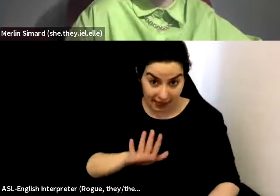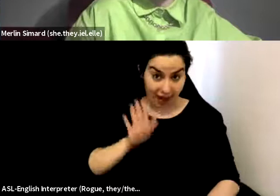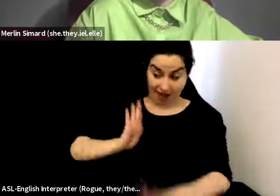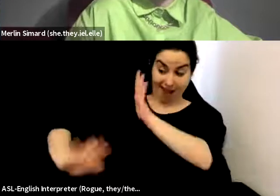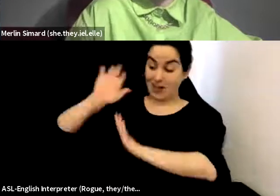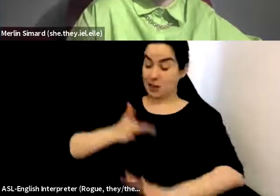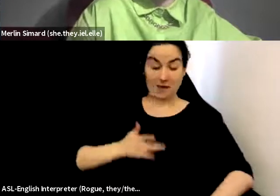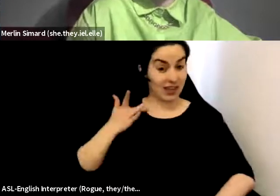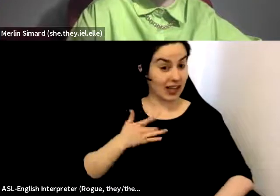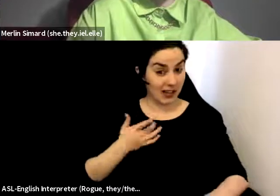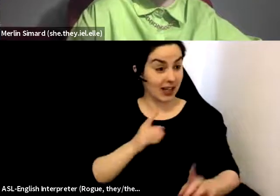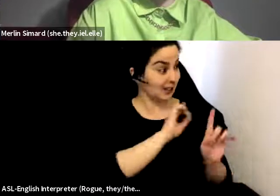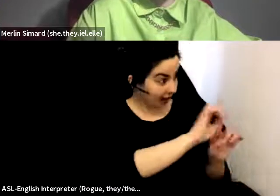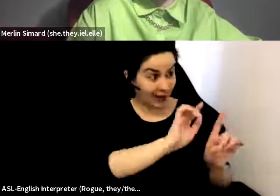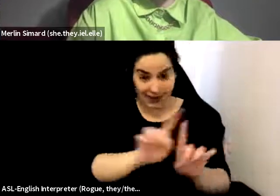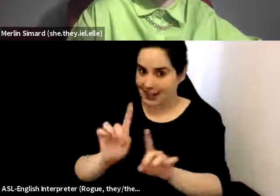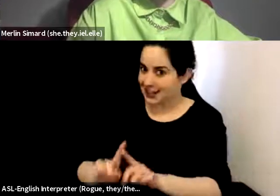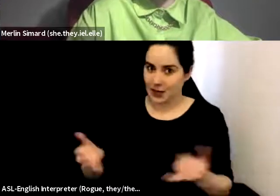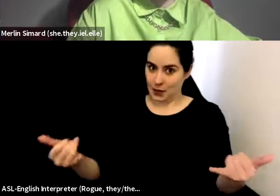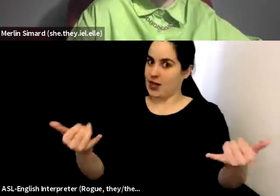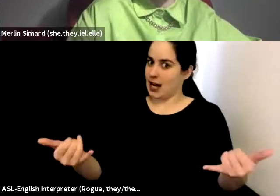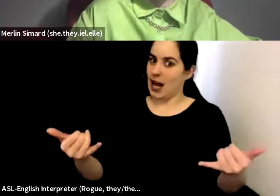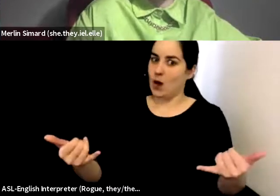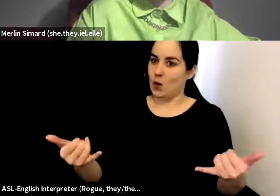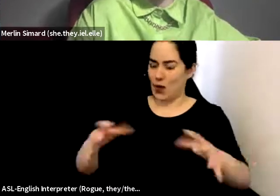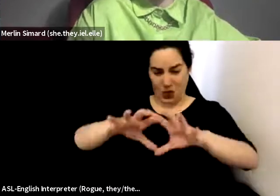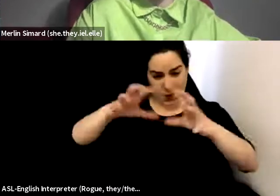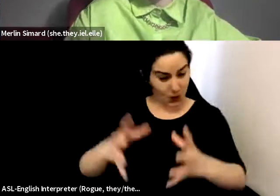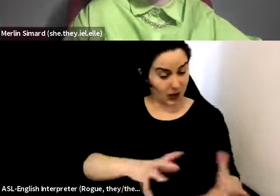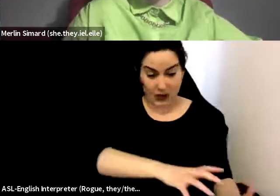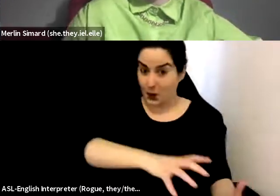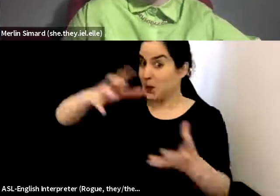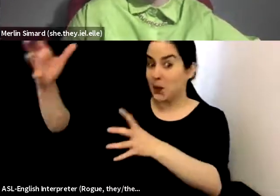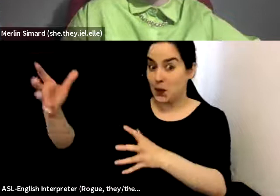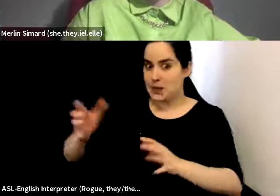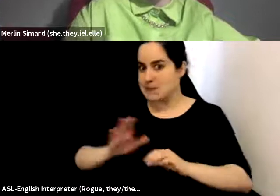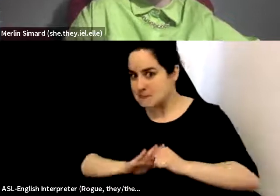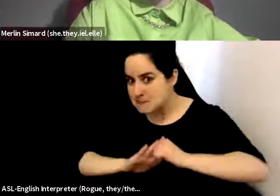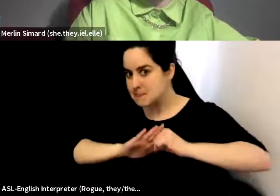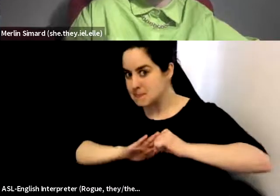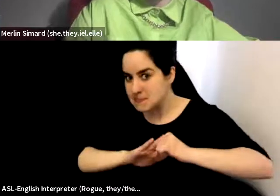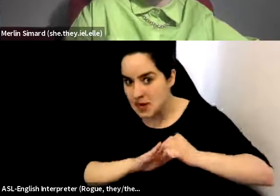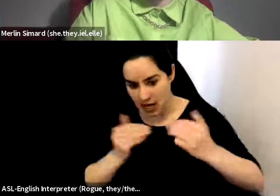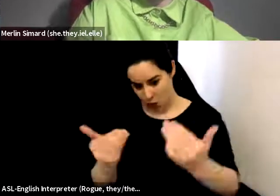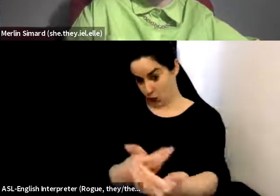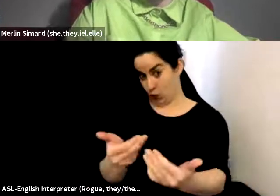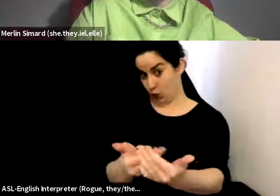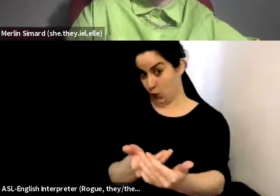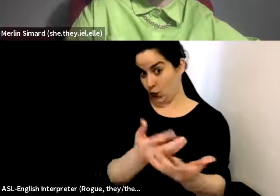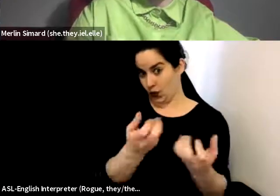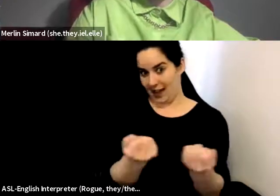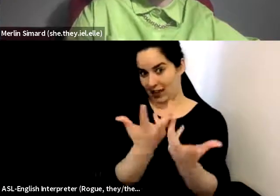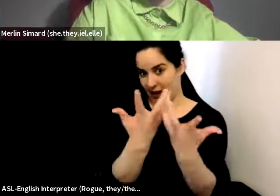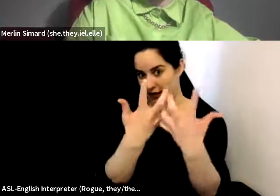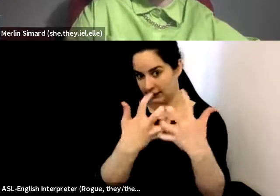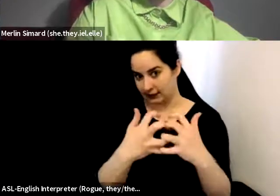And I think that because we're in such a state of push and such a state of renewal,